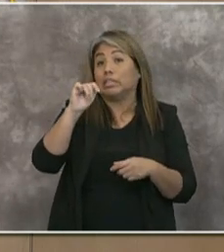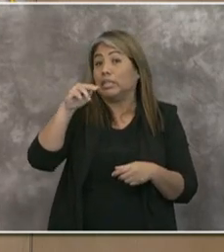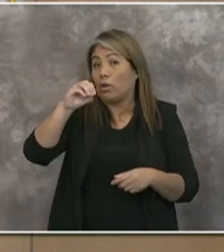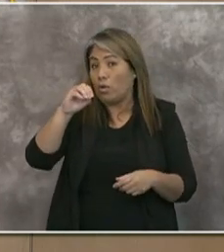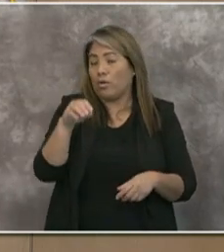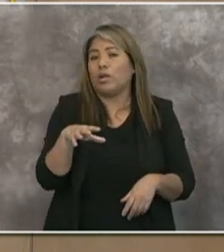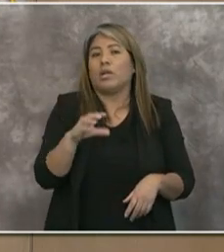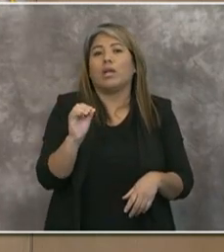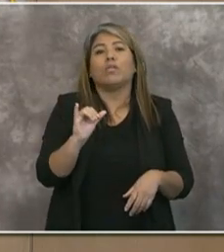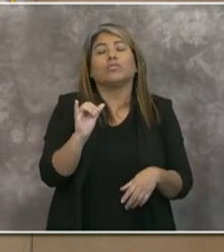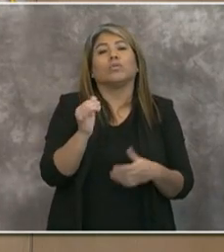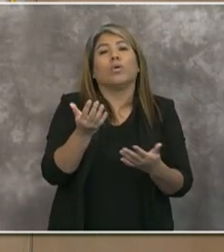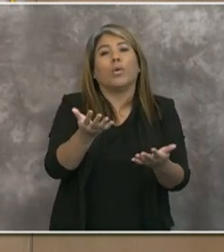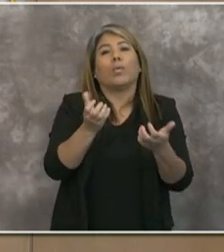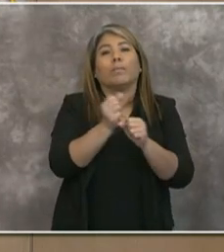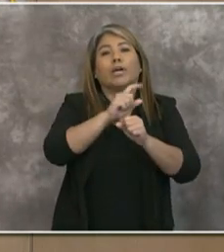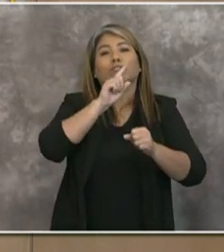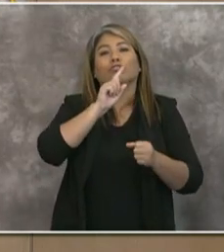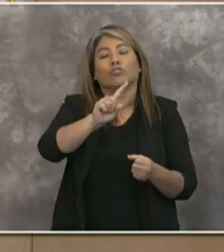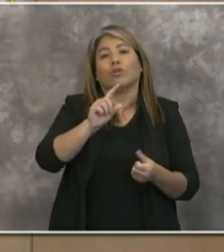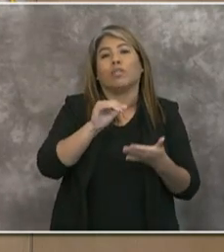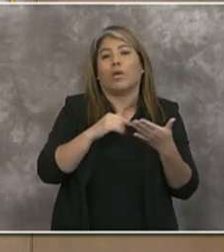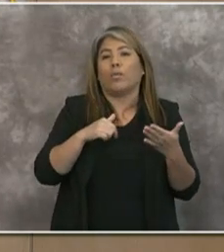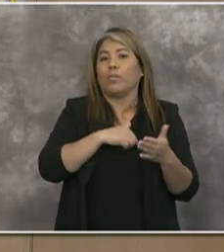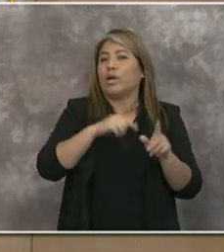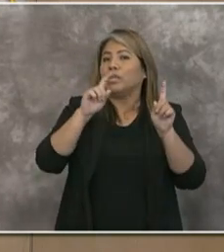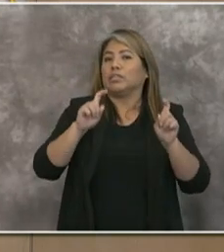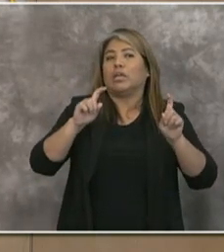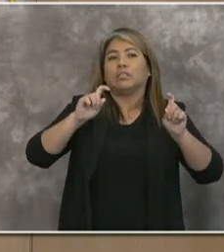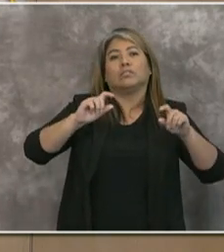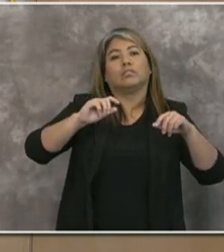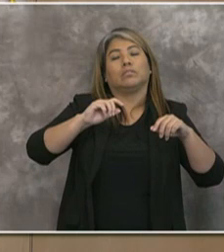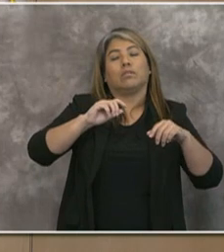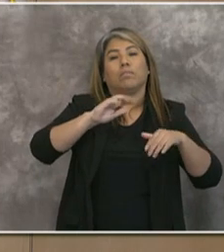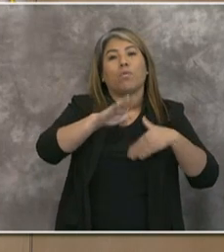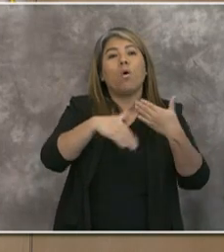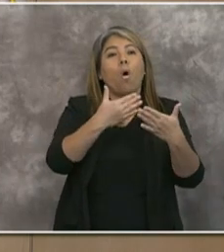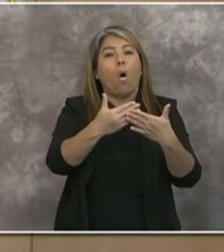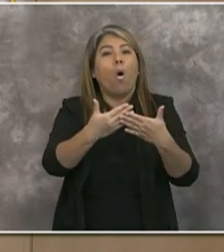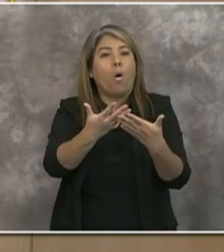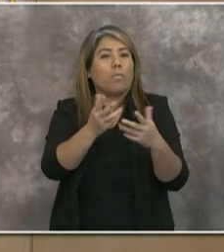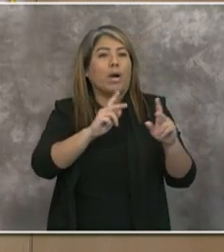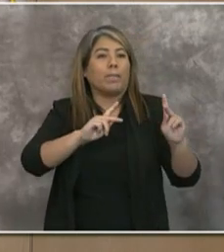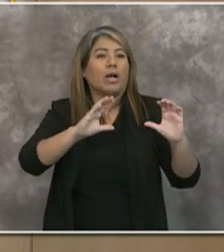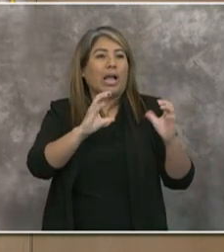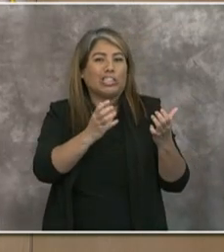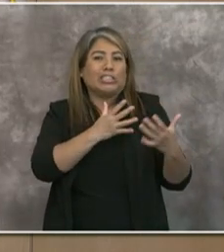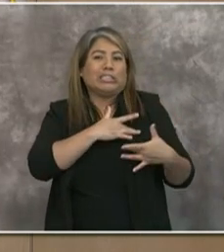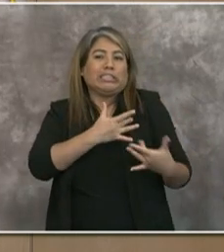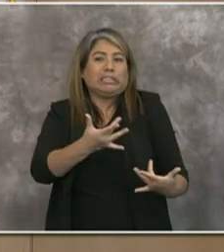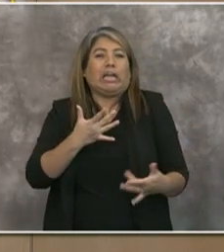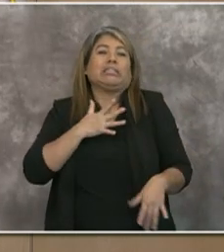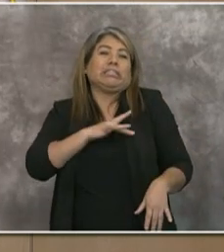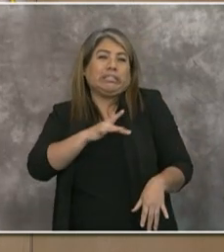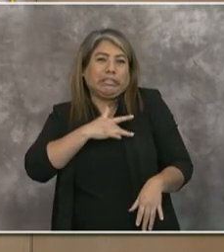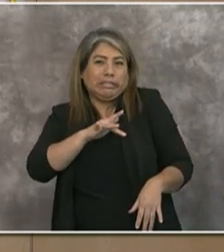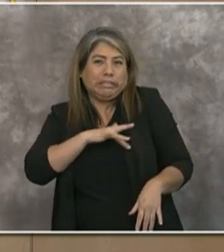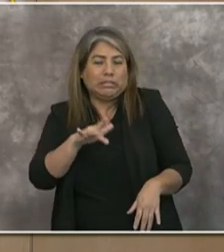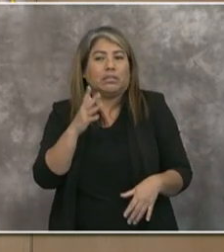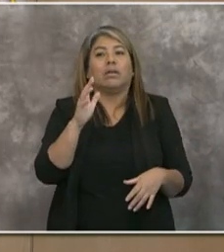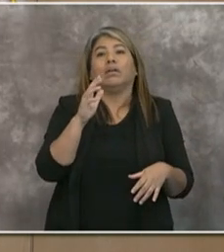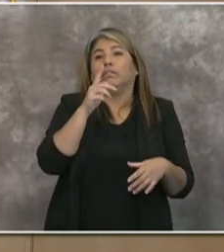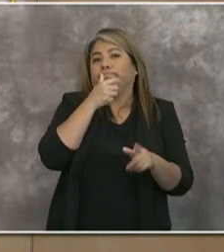And then we want to make sure that we test all of the vulnerable populations that have underlying medical